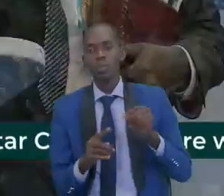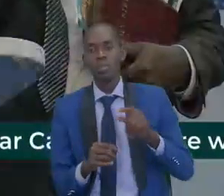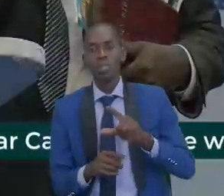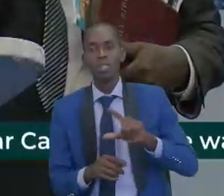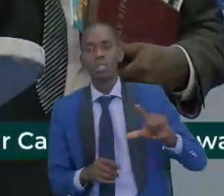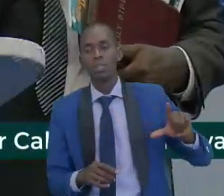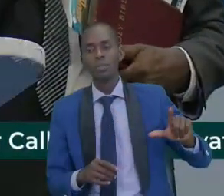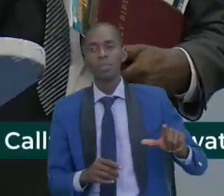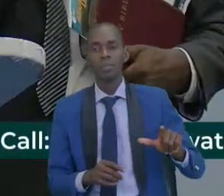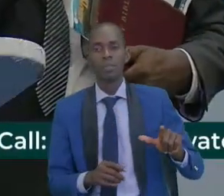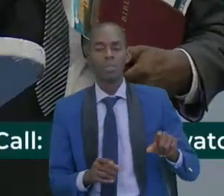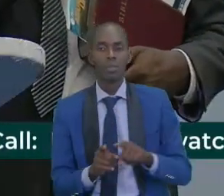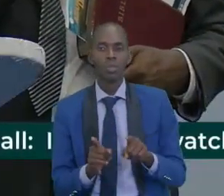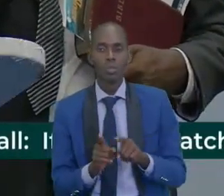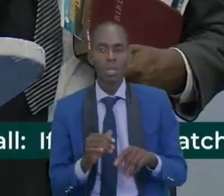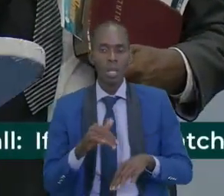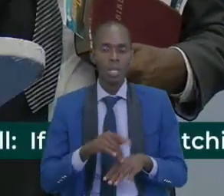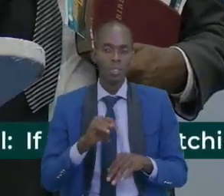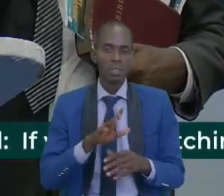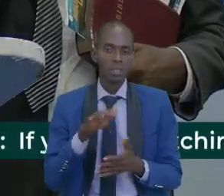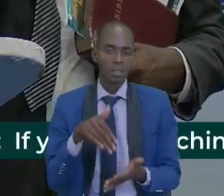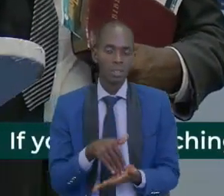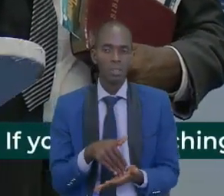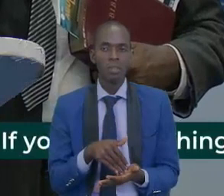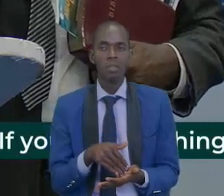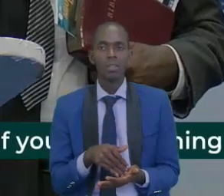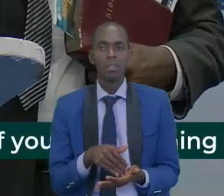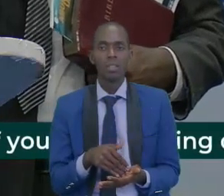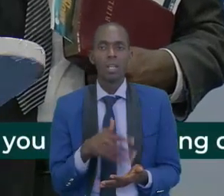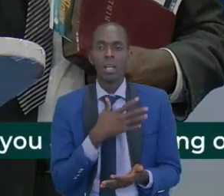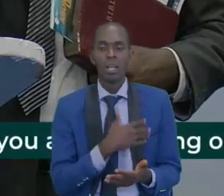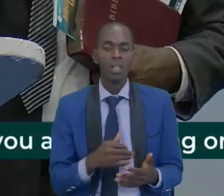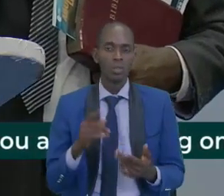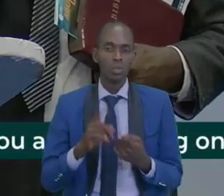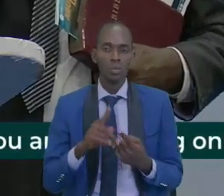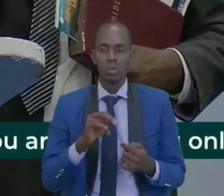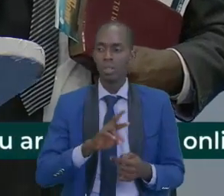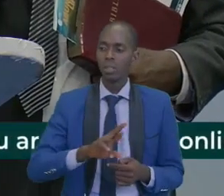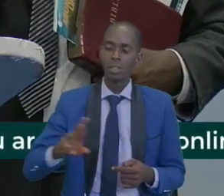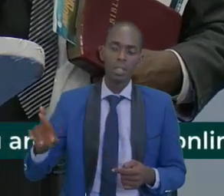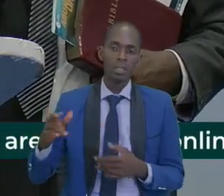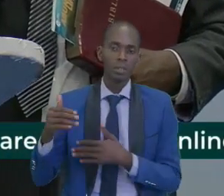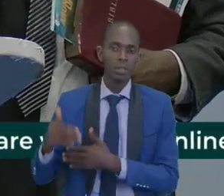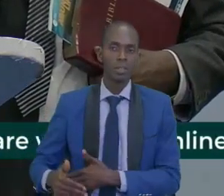back, in the middle also. À ma droite, my right hand side.